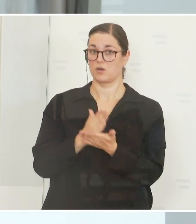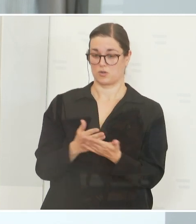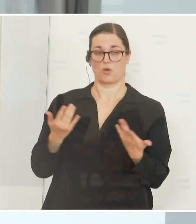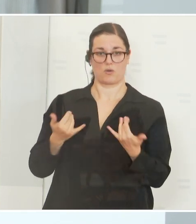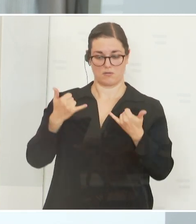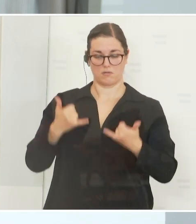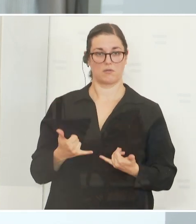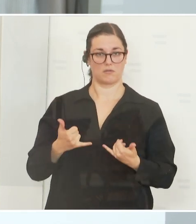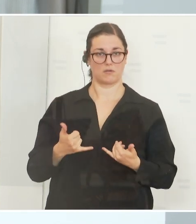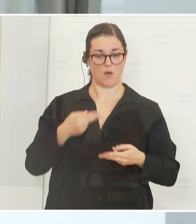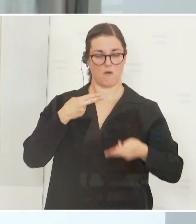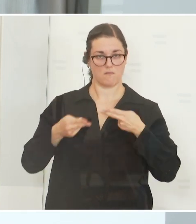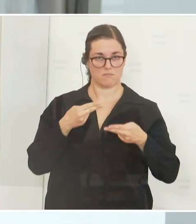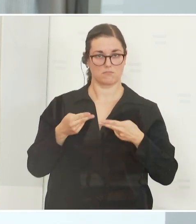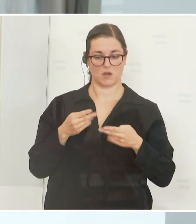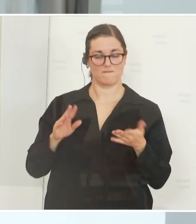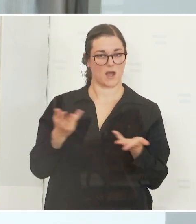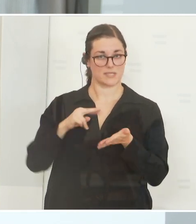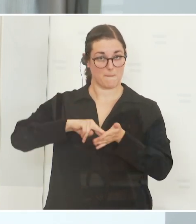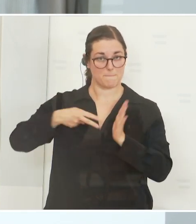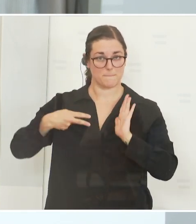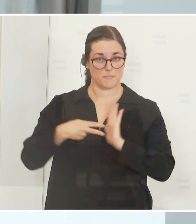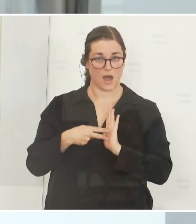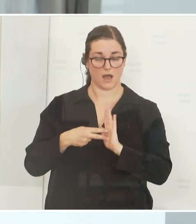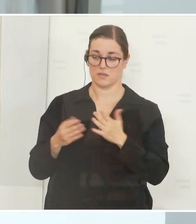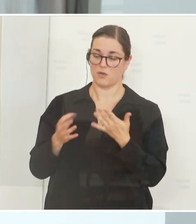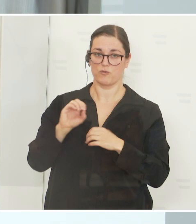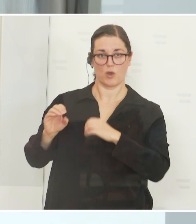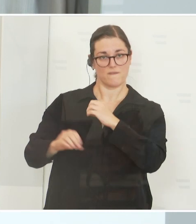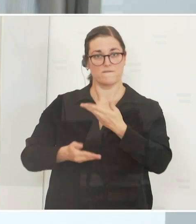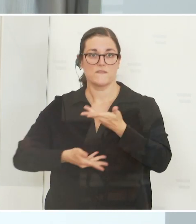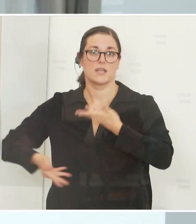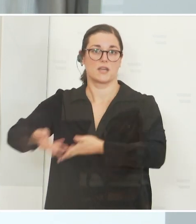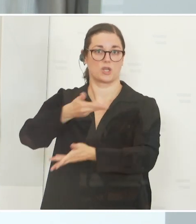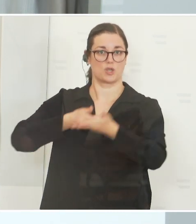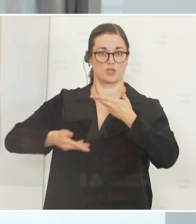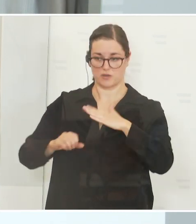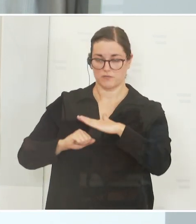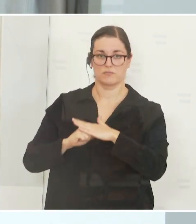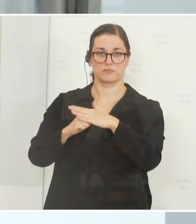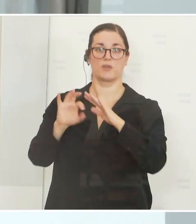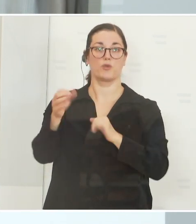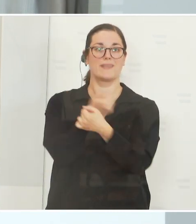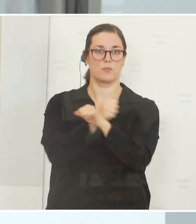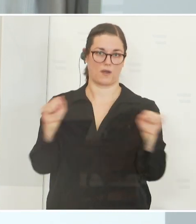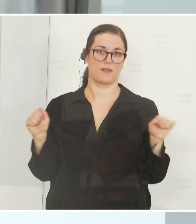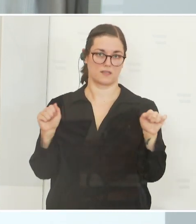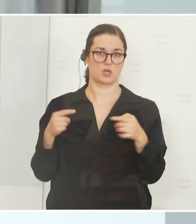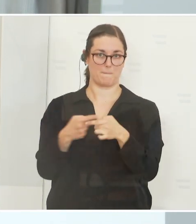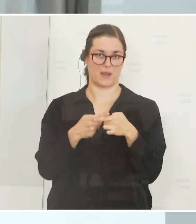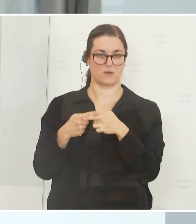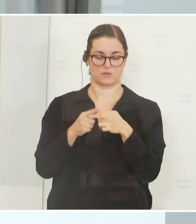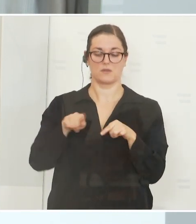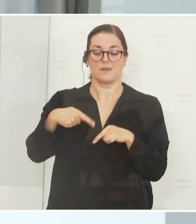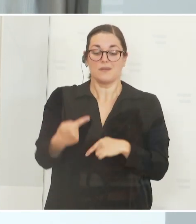year a comprehensive plan for economic support for the democratic Belarus. In